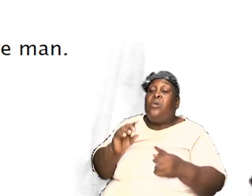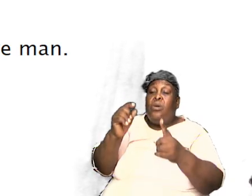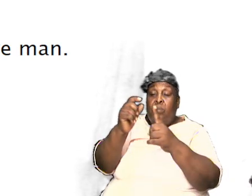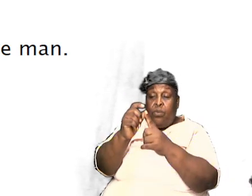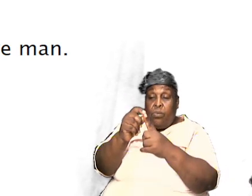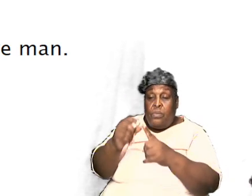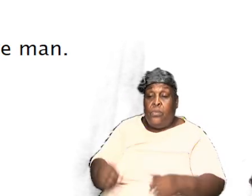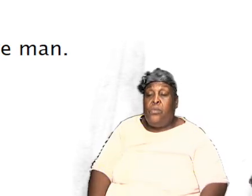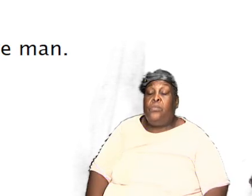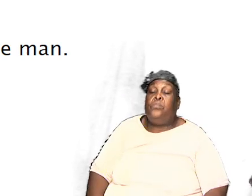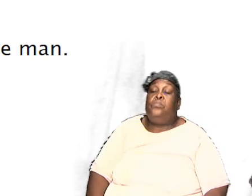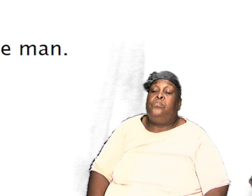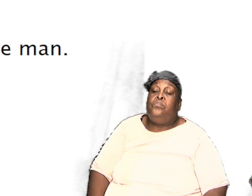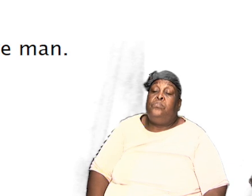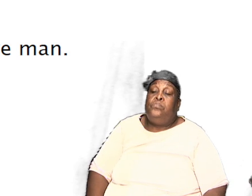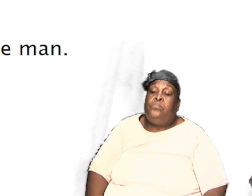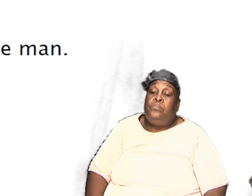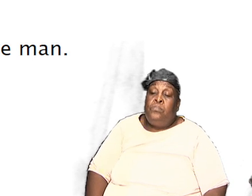command.